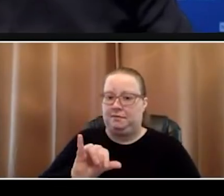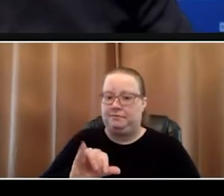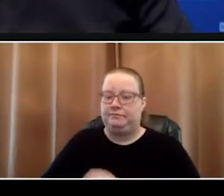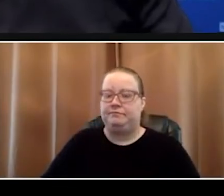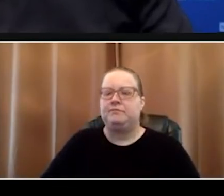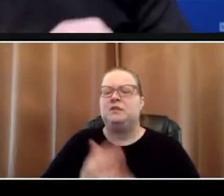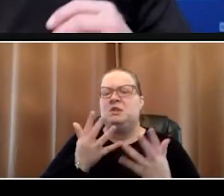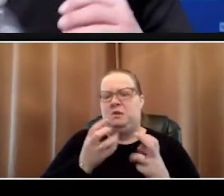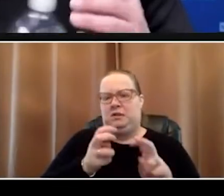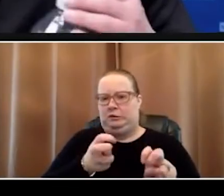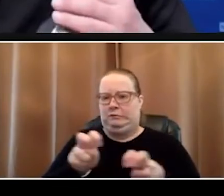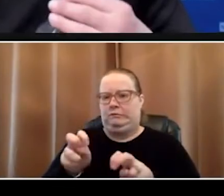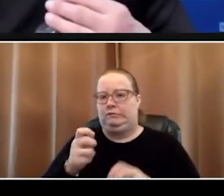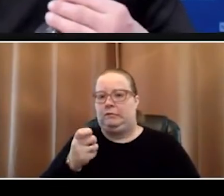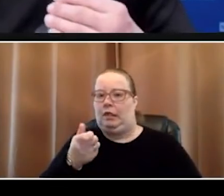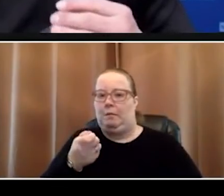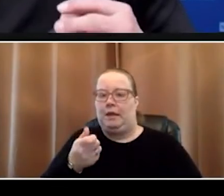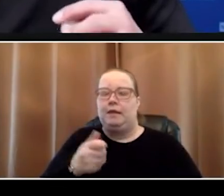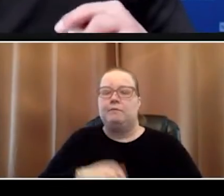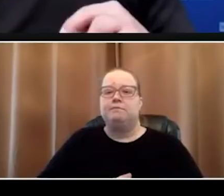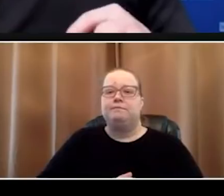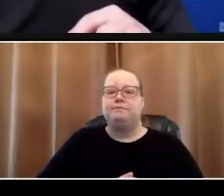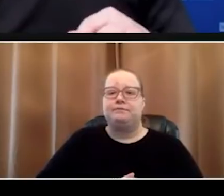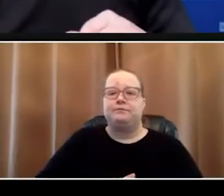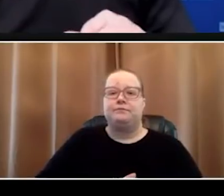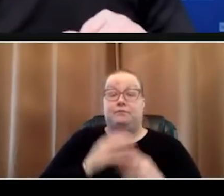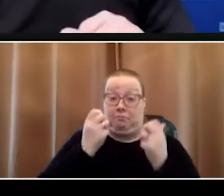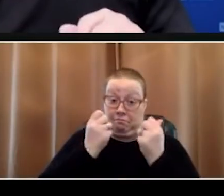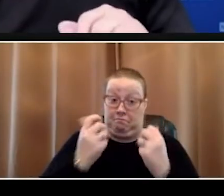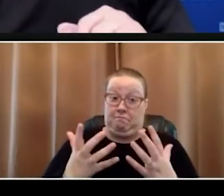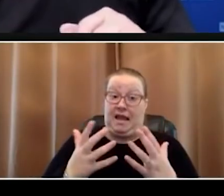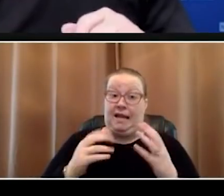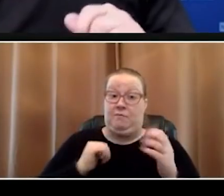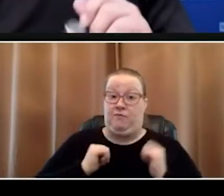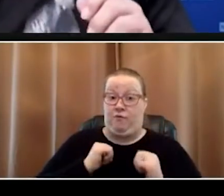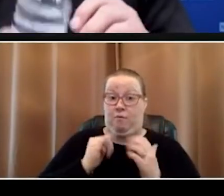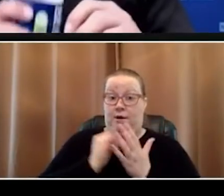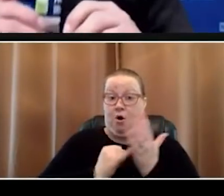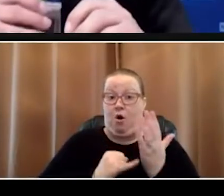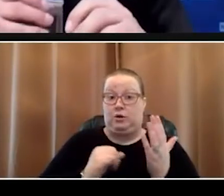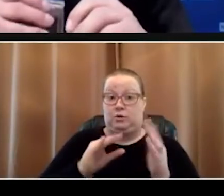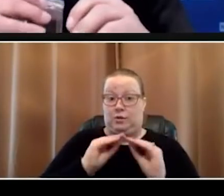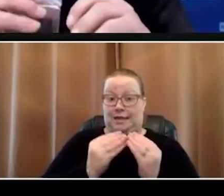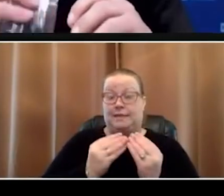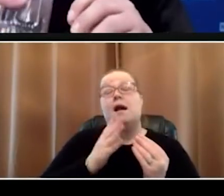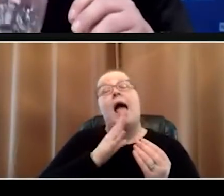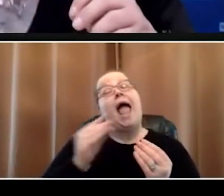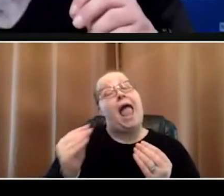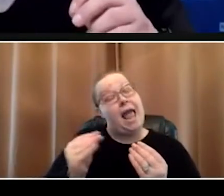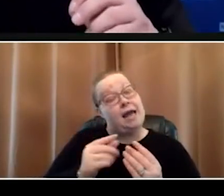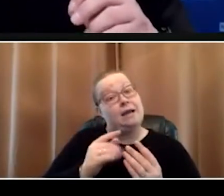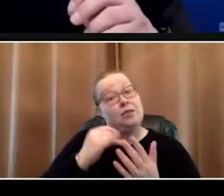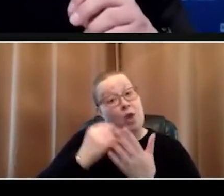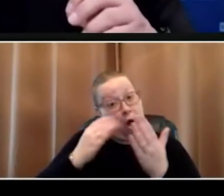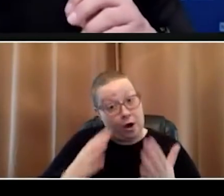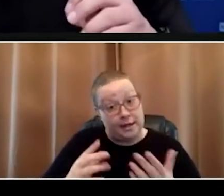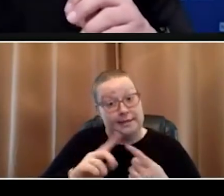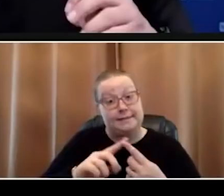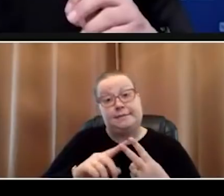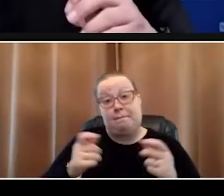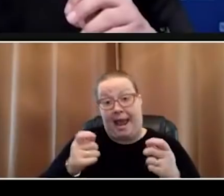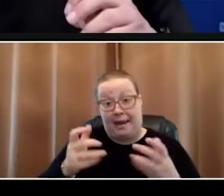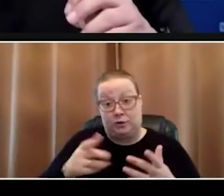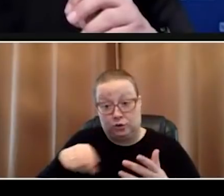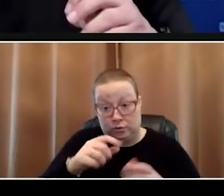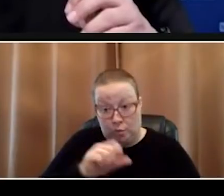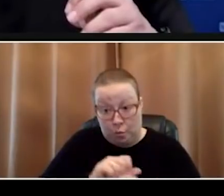For many performing arts organizations, and especially for the artists and the managers who work with them, touring